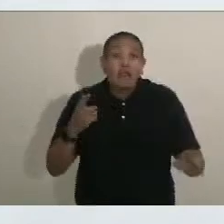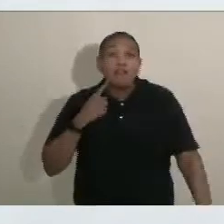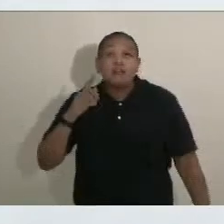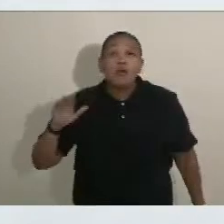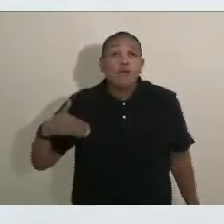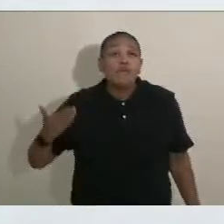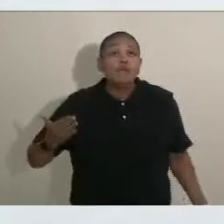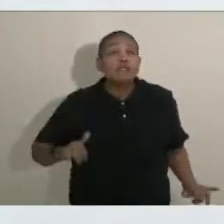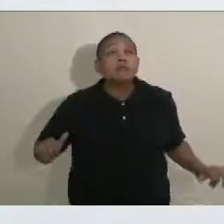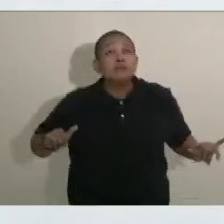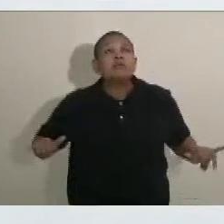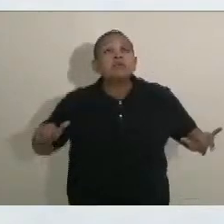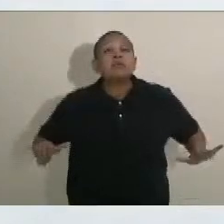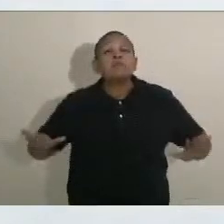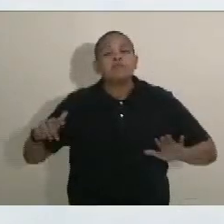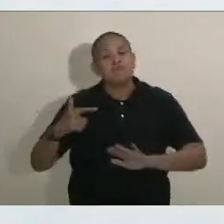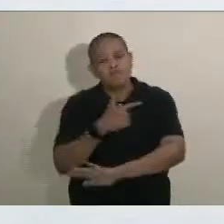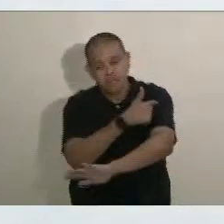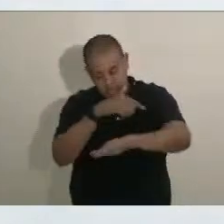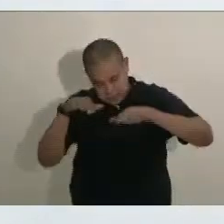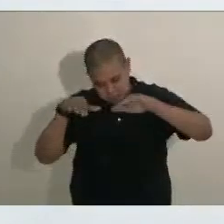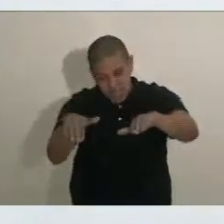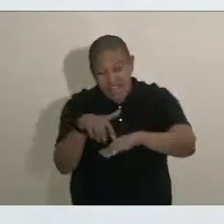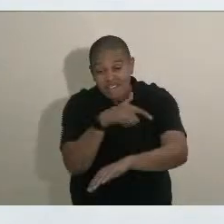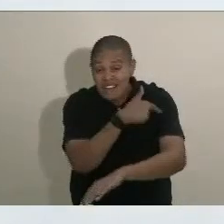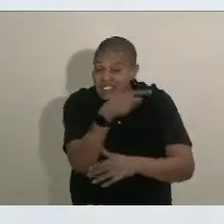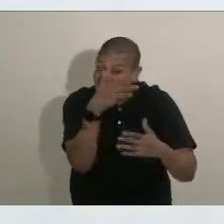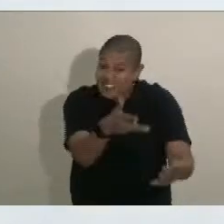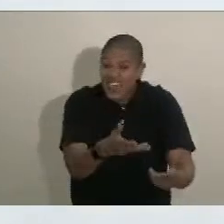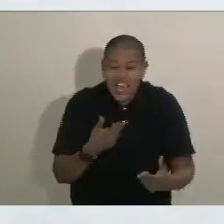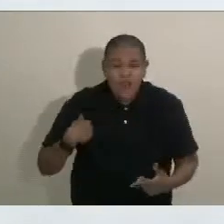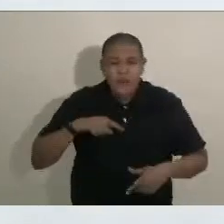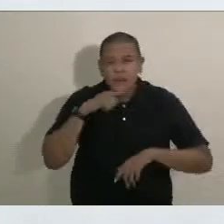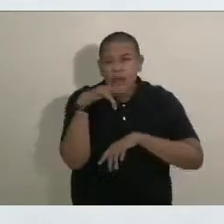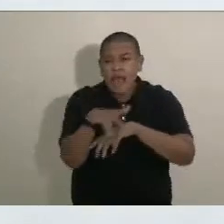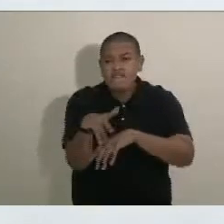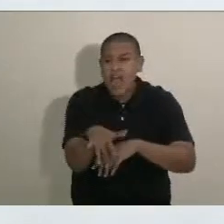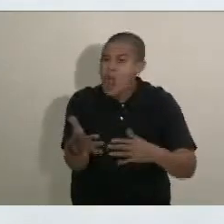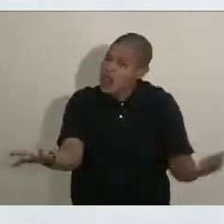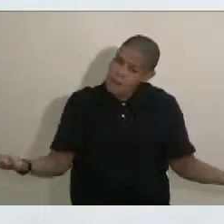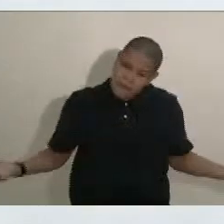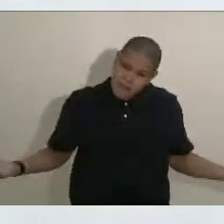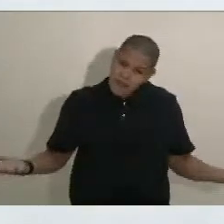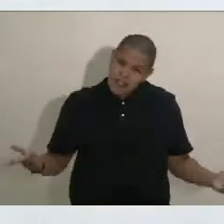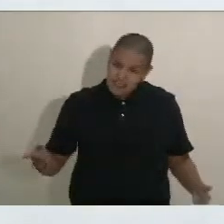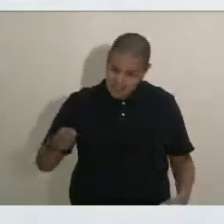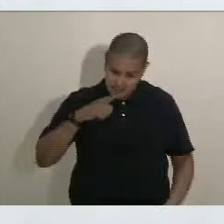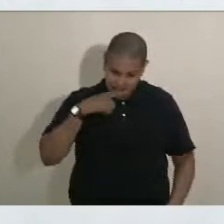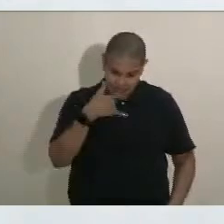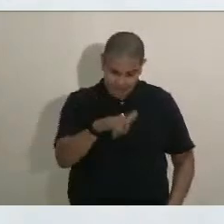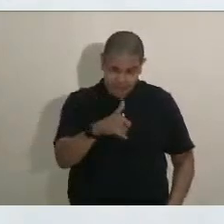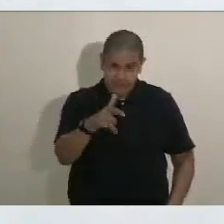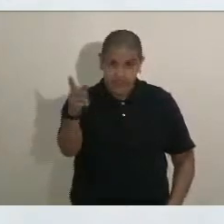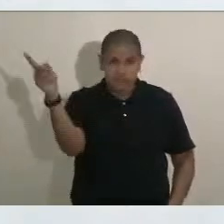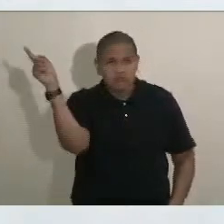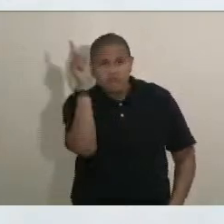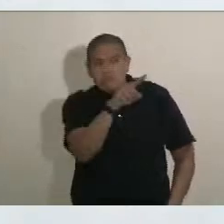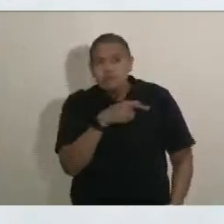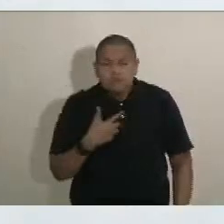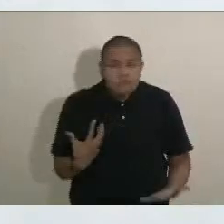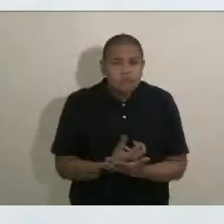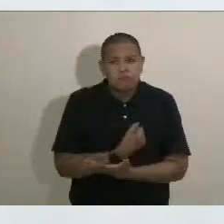over. Get vaccinated. Vaccines are there, they're available, and it's still the best form of